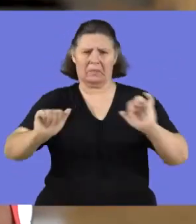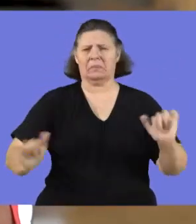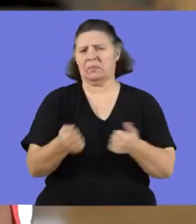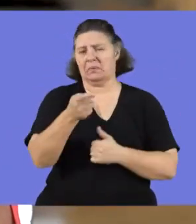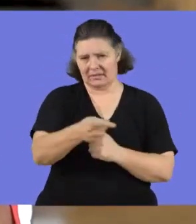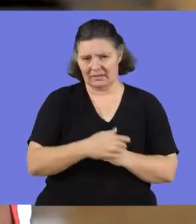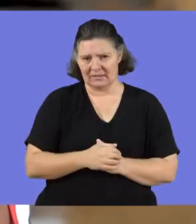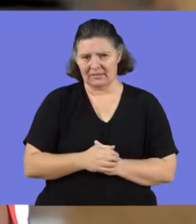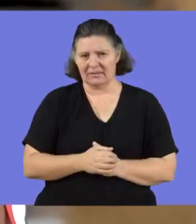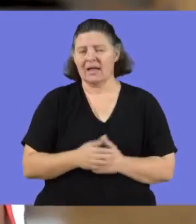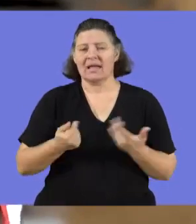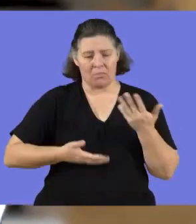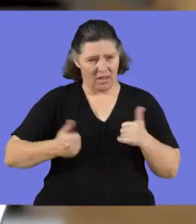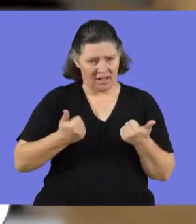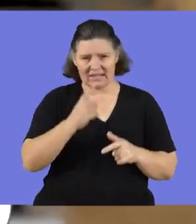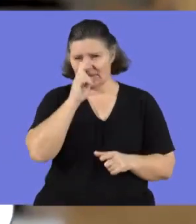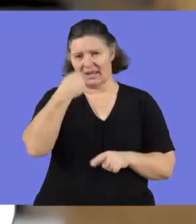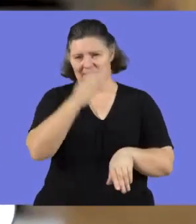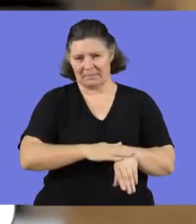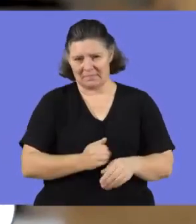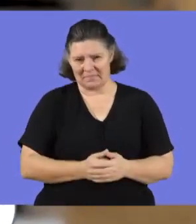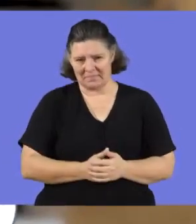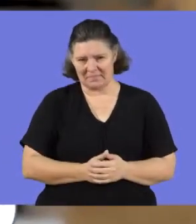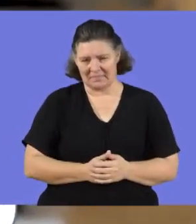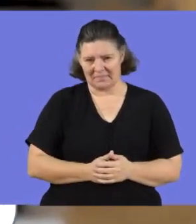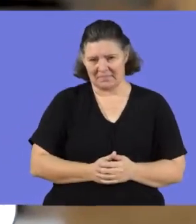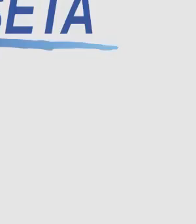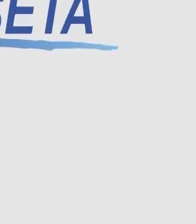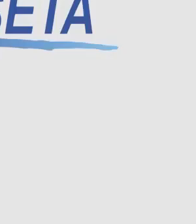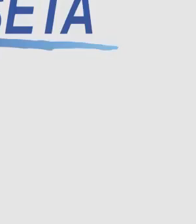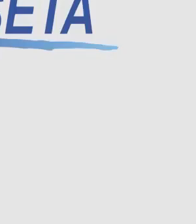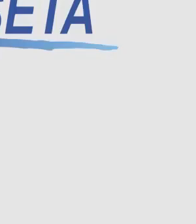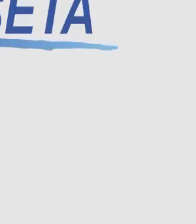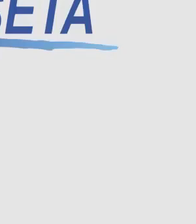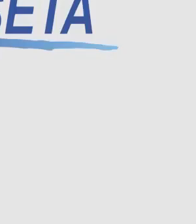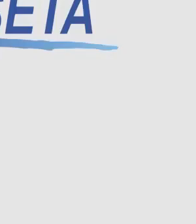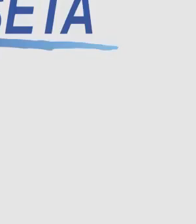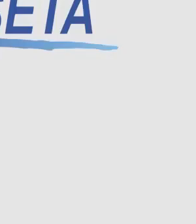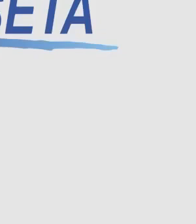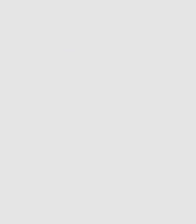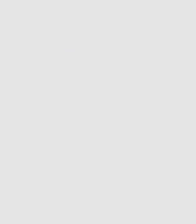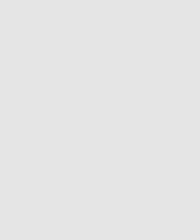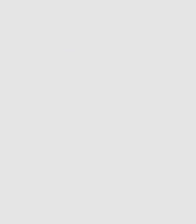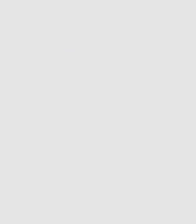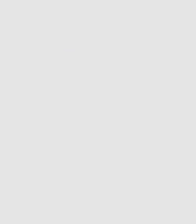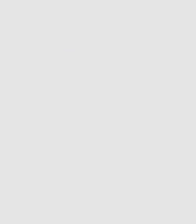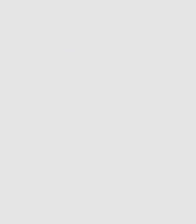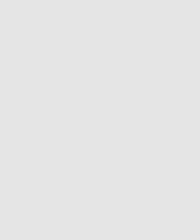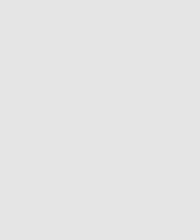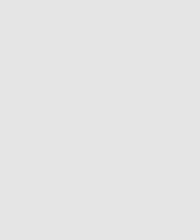very confident in this section. Keep well. See you next time.